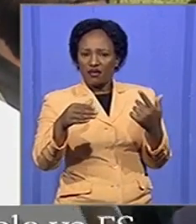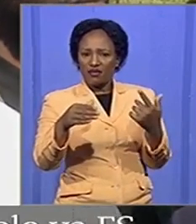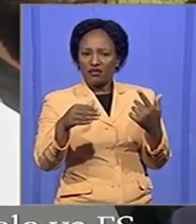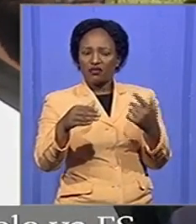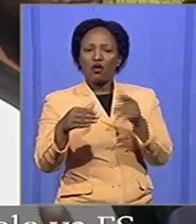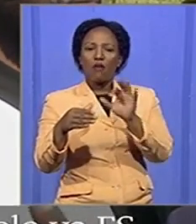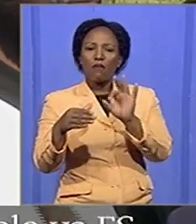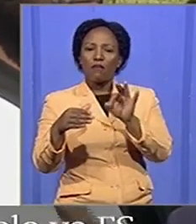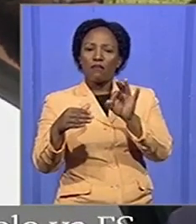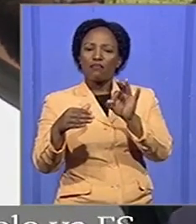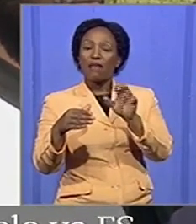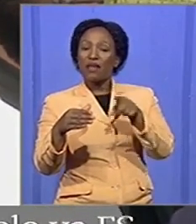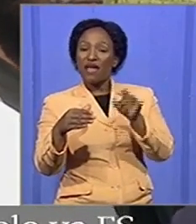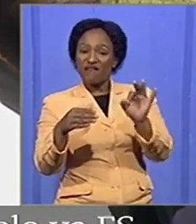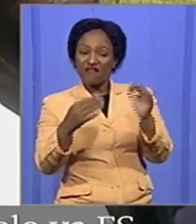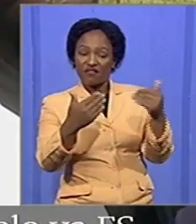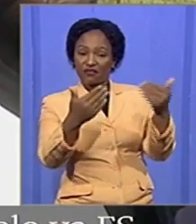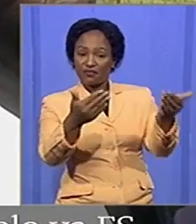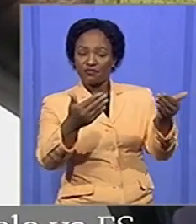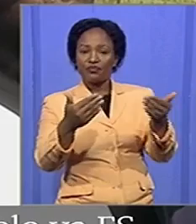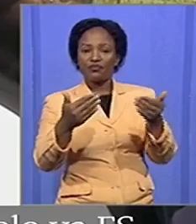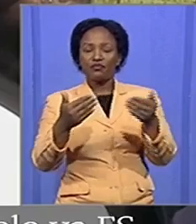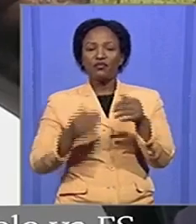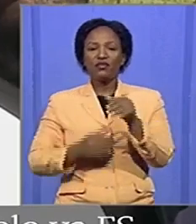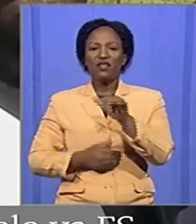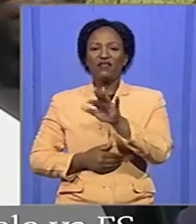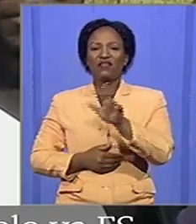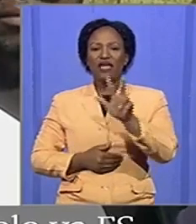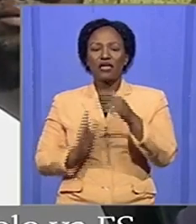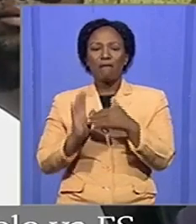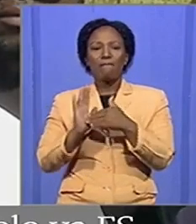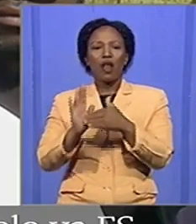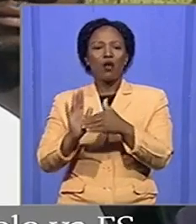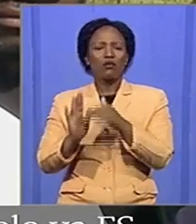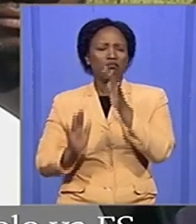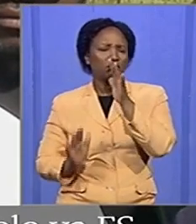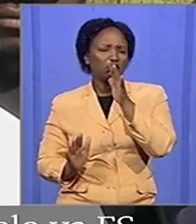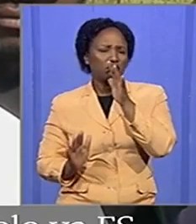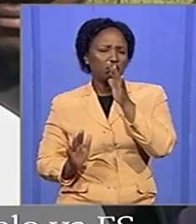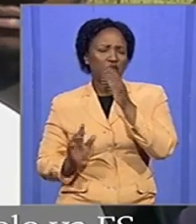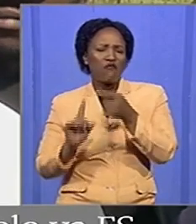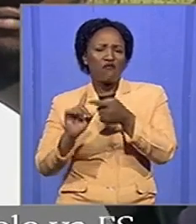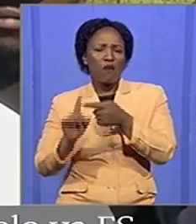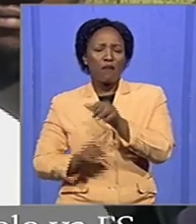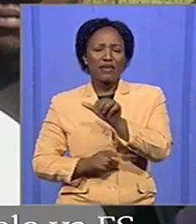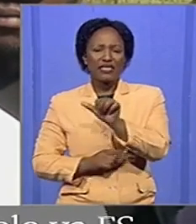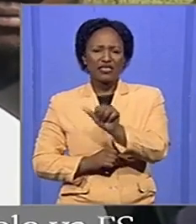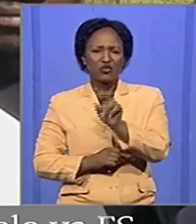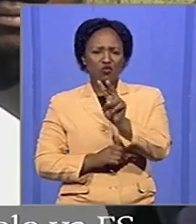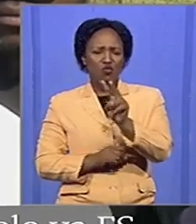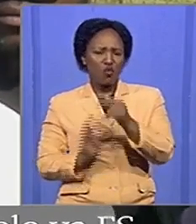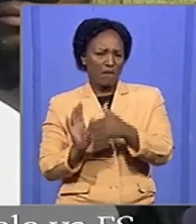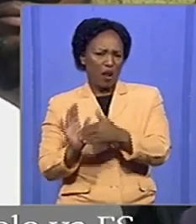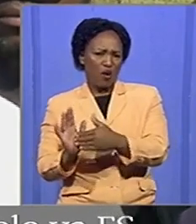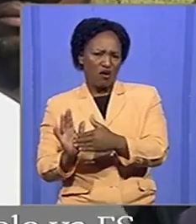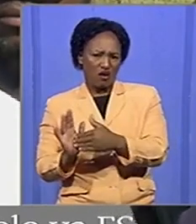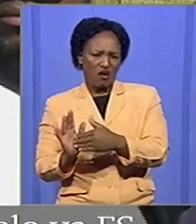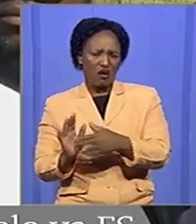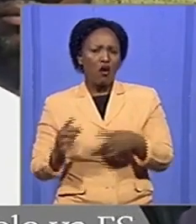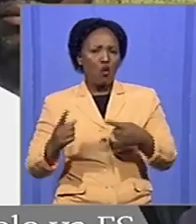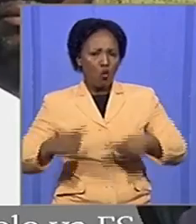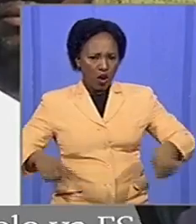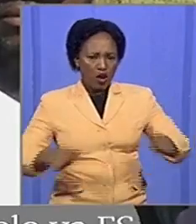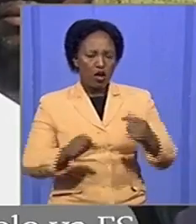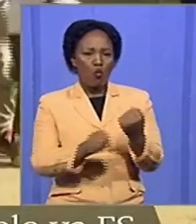the black majority, 58 million out of 62 million. We are going to work together. We